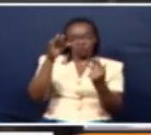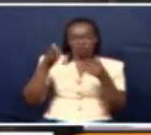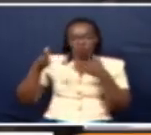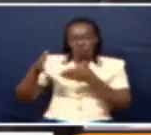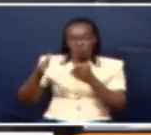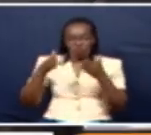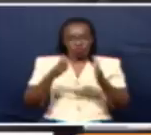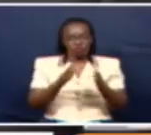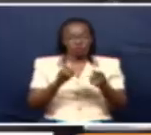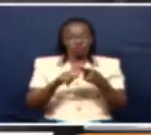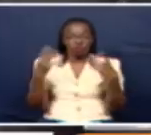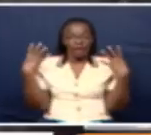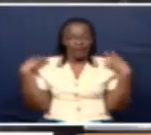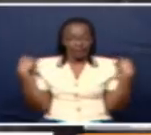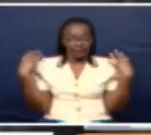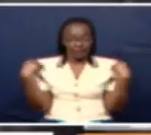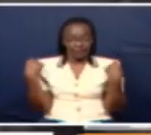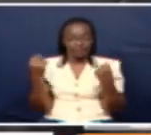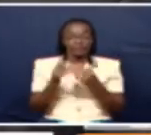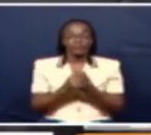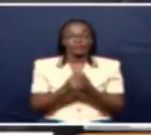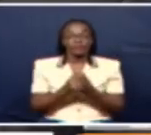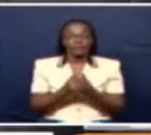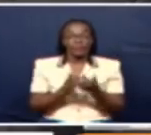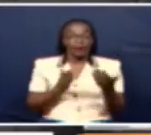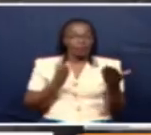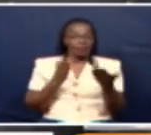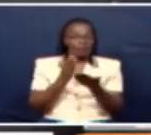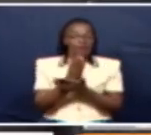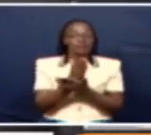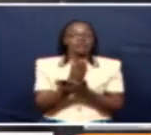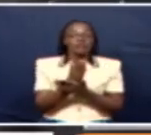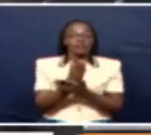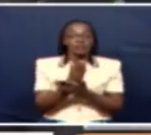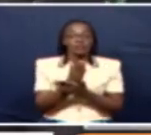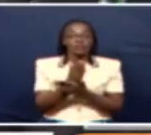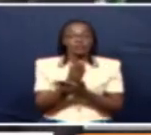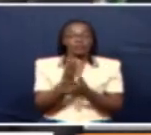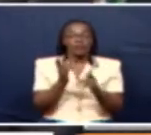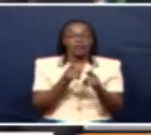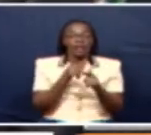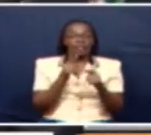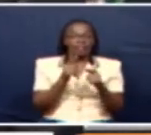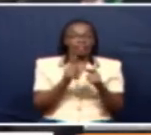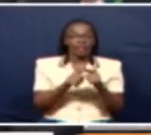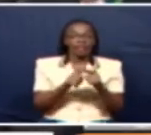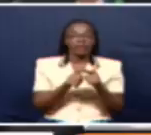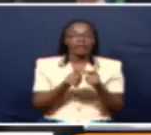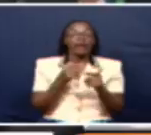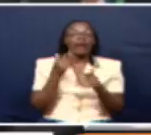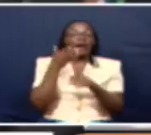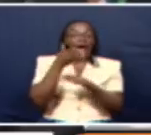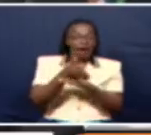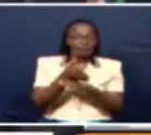to exercise a right and therefore and thereafter